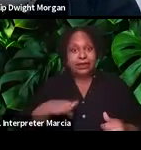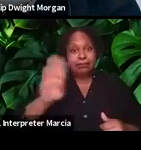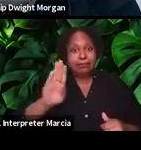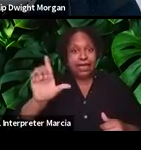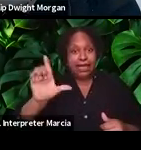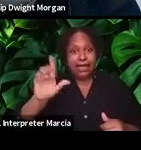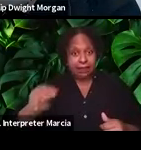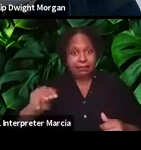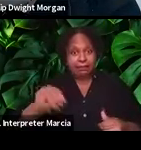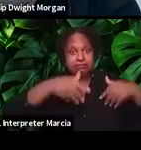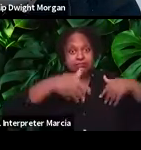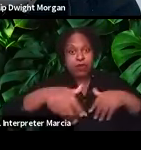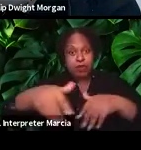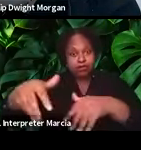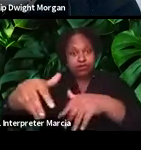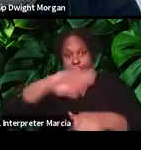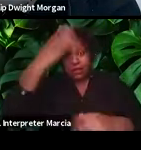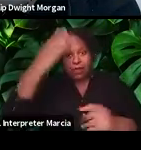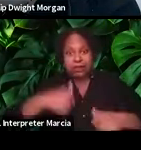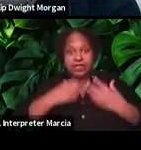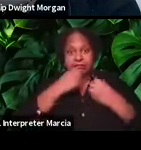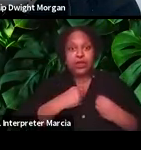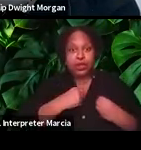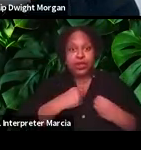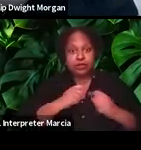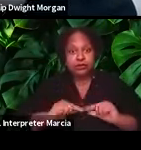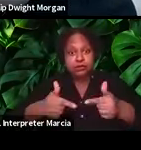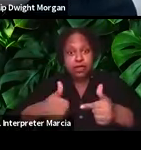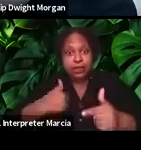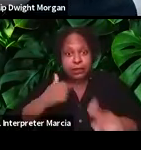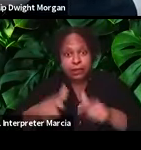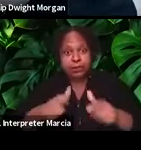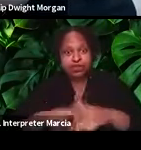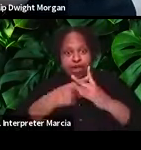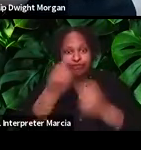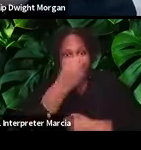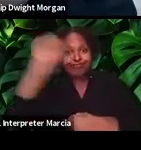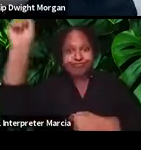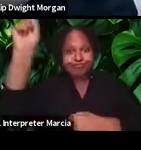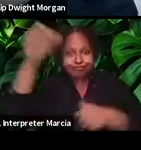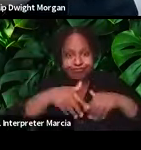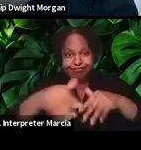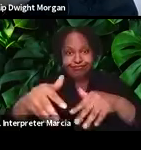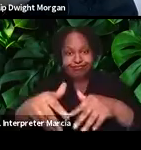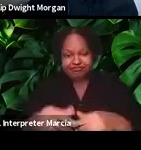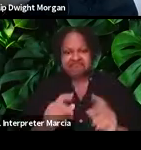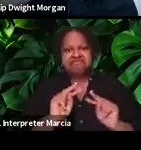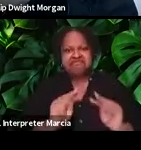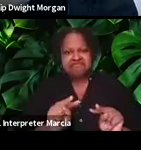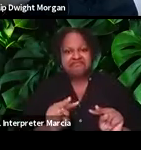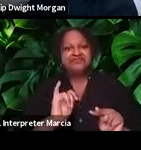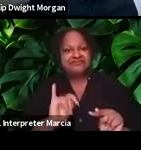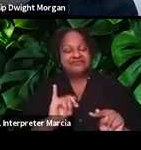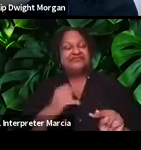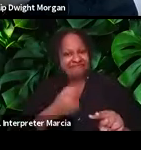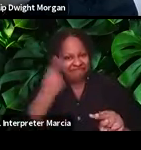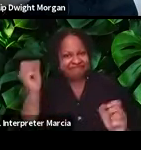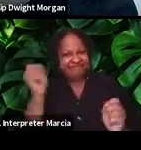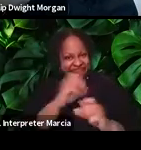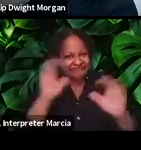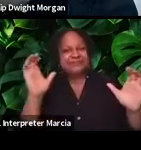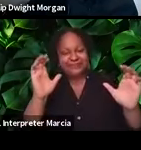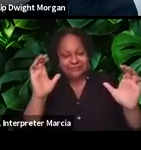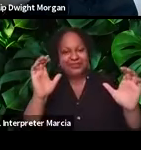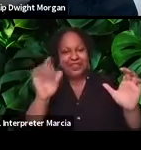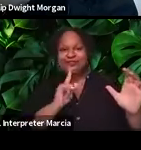and starting up their own movements. I'm like, yo, okay, I get it. I get it. And I'm so excited and